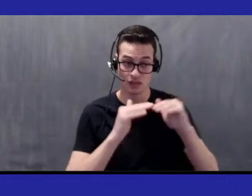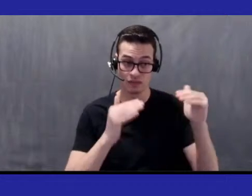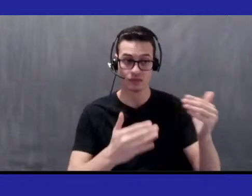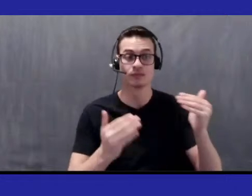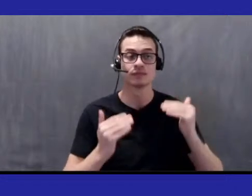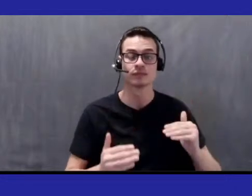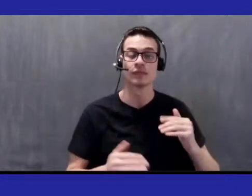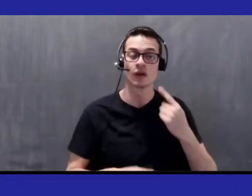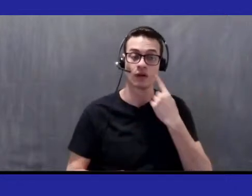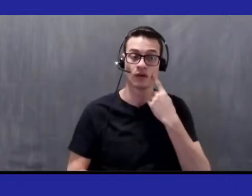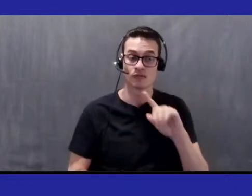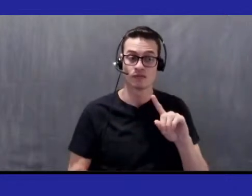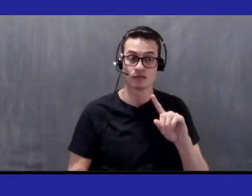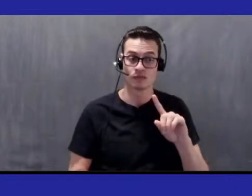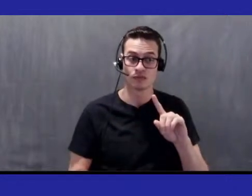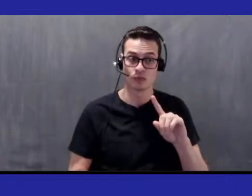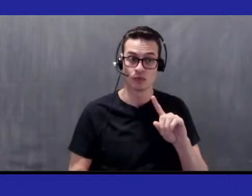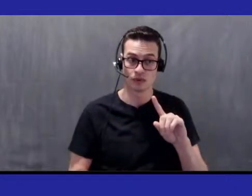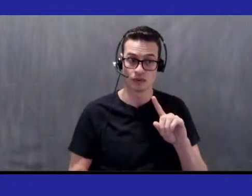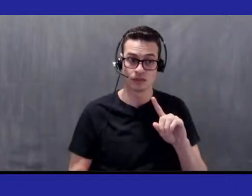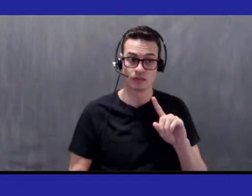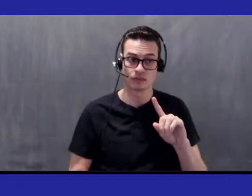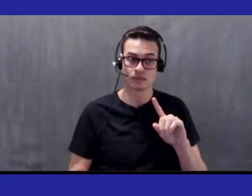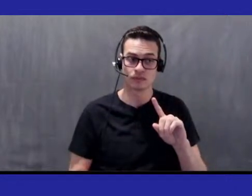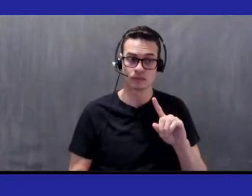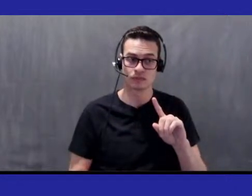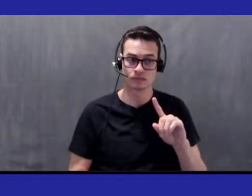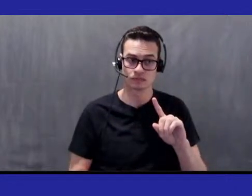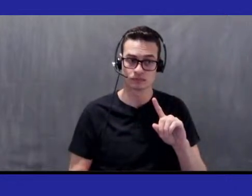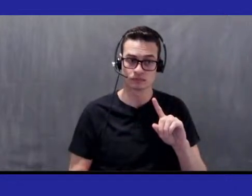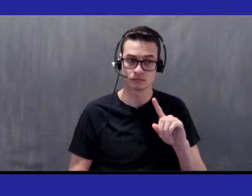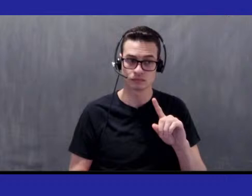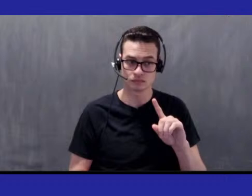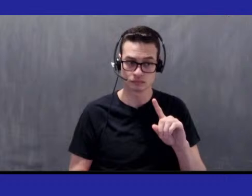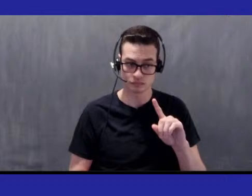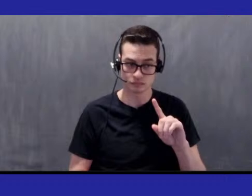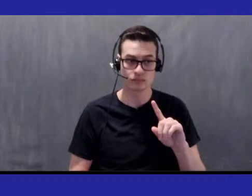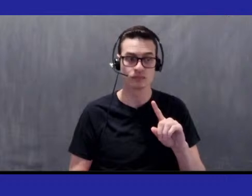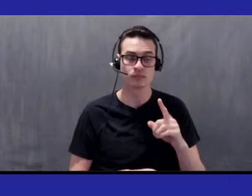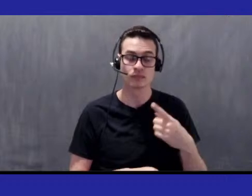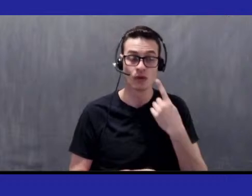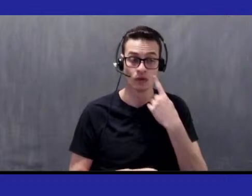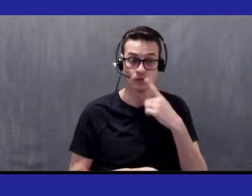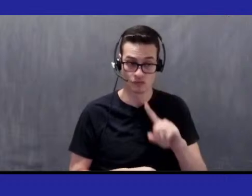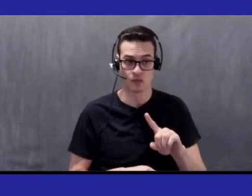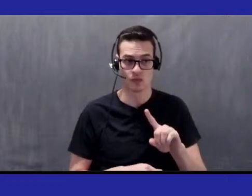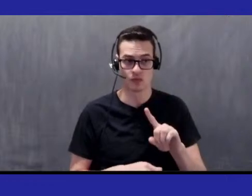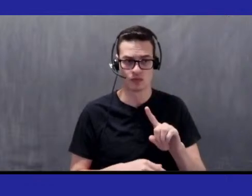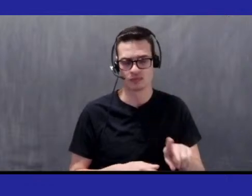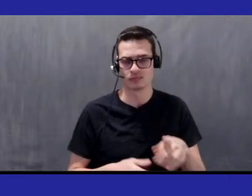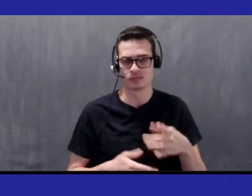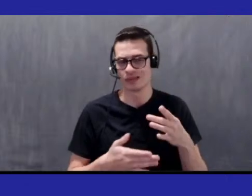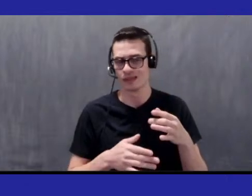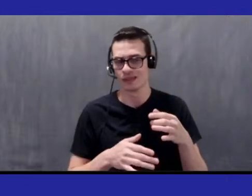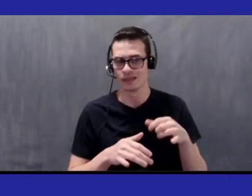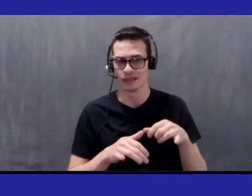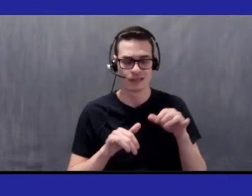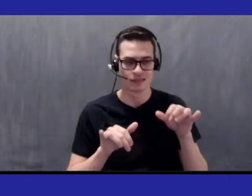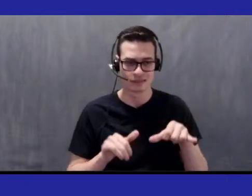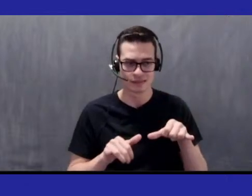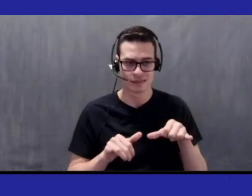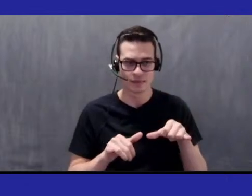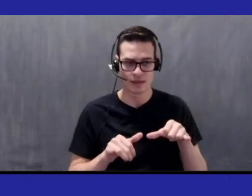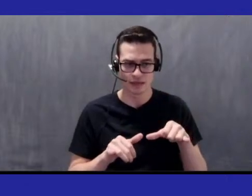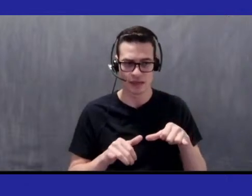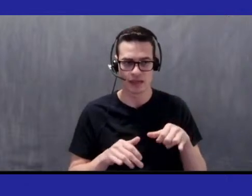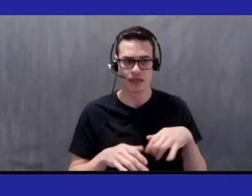cystic fibrosis is funded at a ratio of 2 to 1 for sickle cell. And then if you look at philanthropy